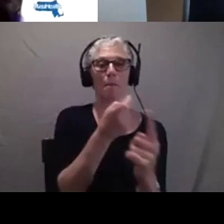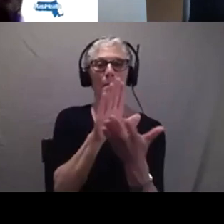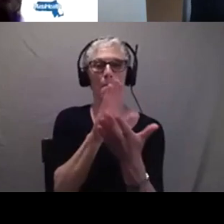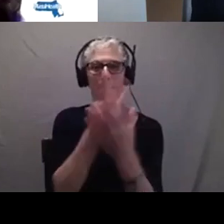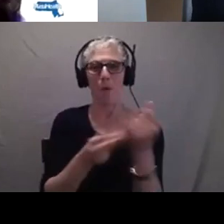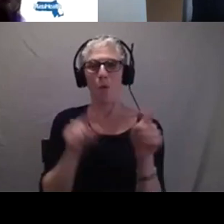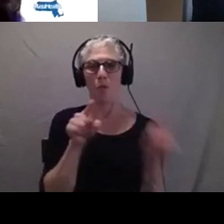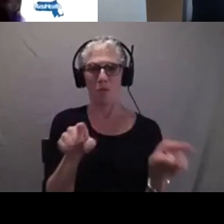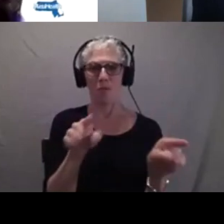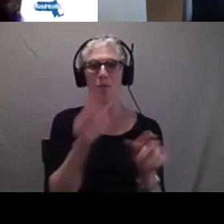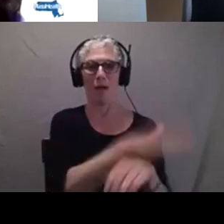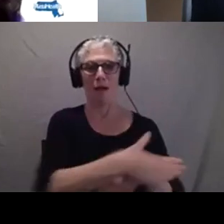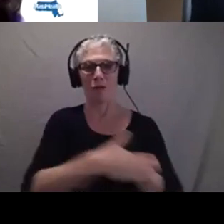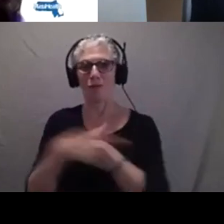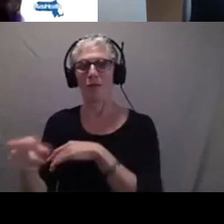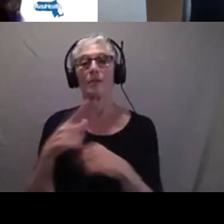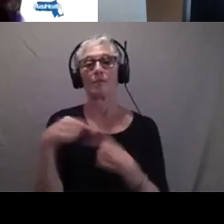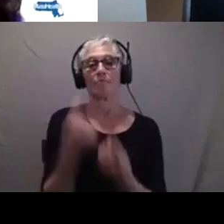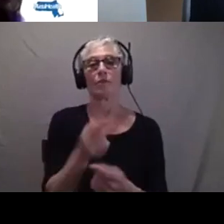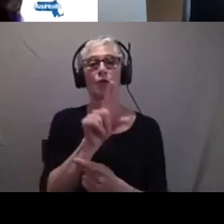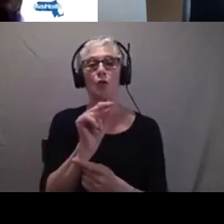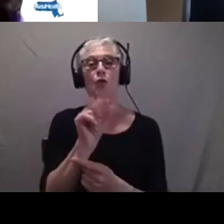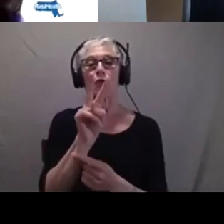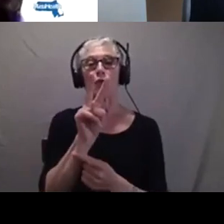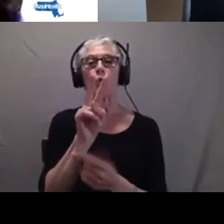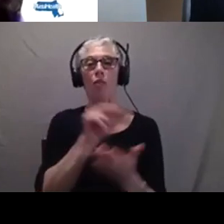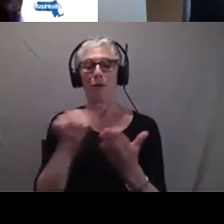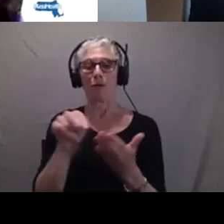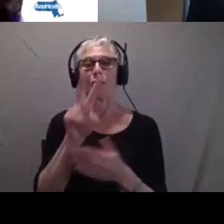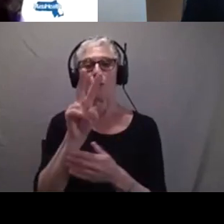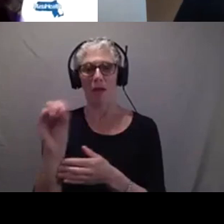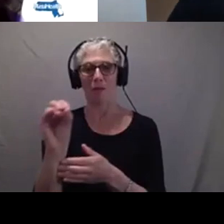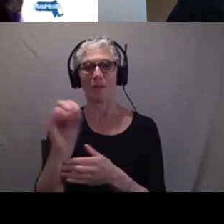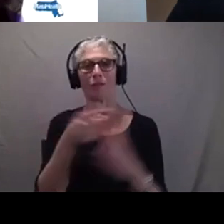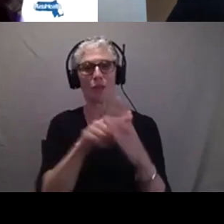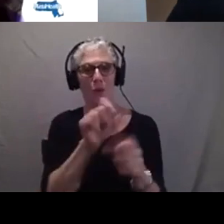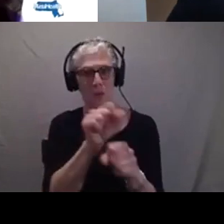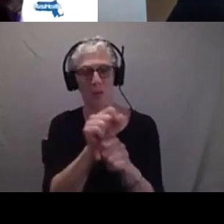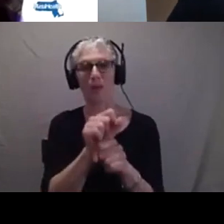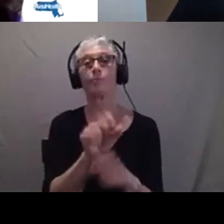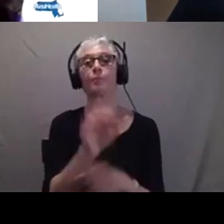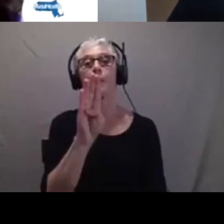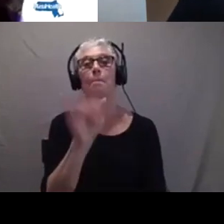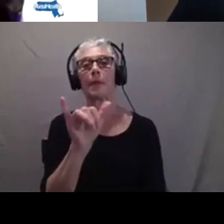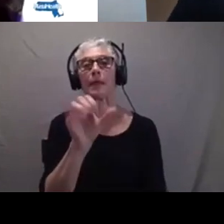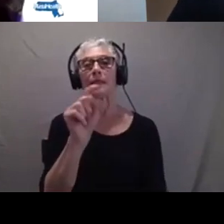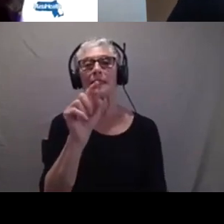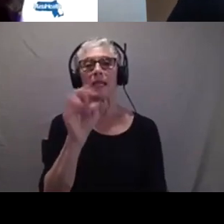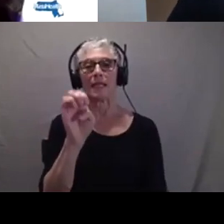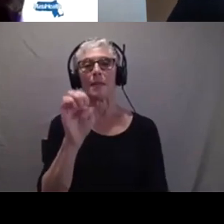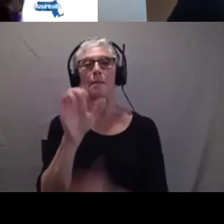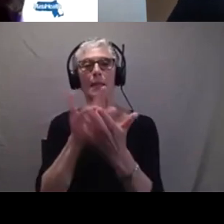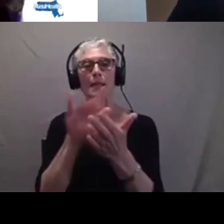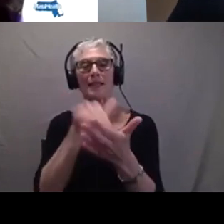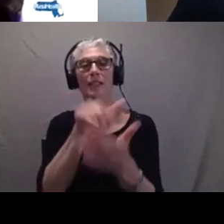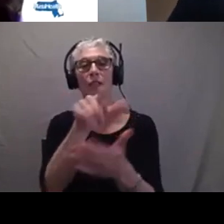since 2000. As a supervisor of interpreter and translation services at Bay State Medical Center, Elena managed a